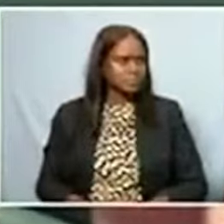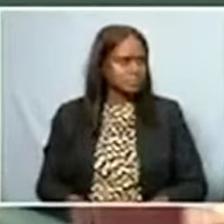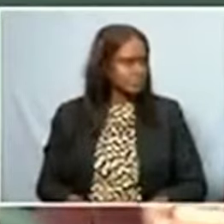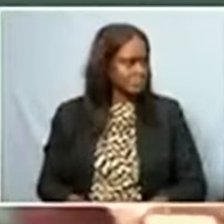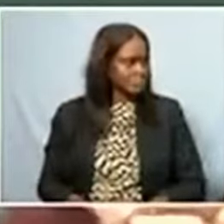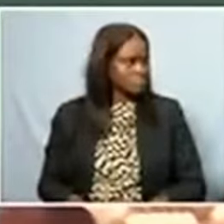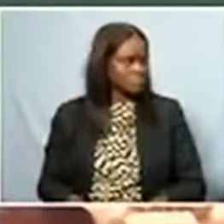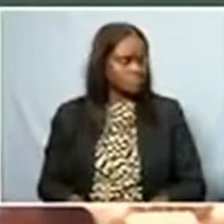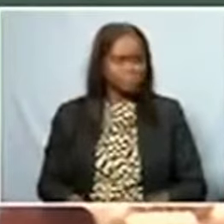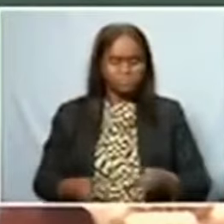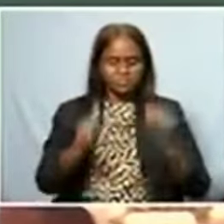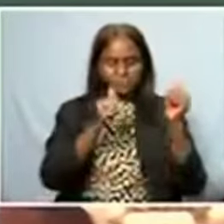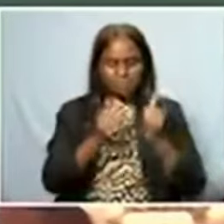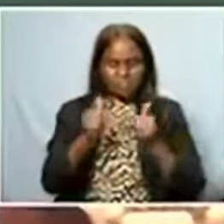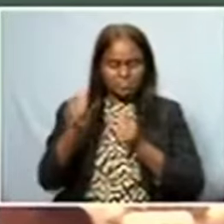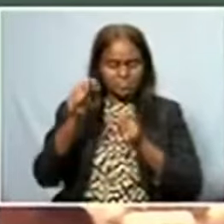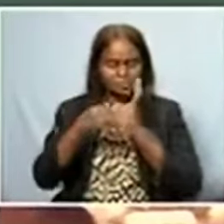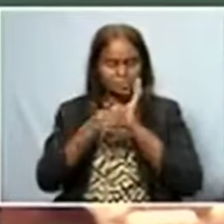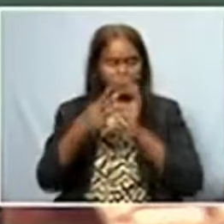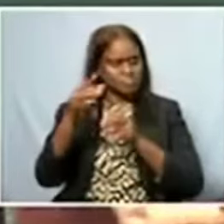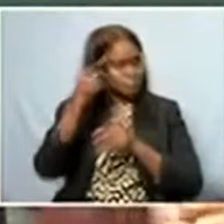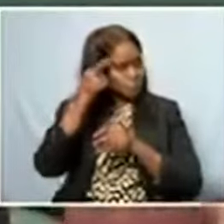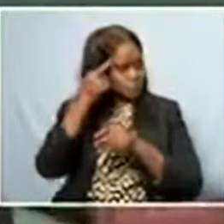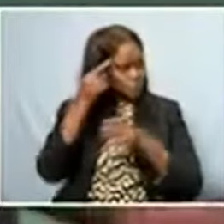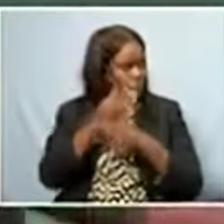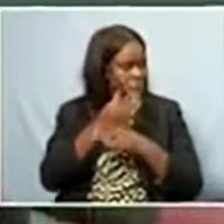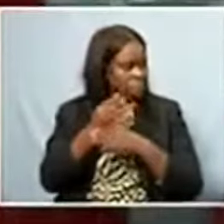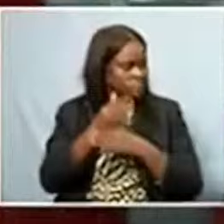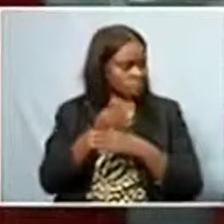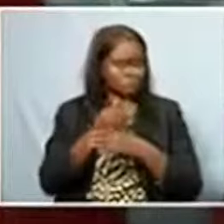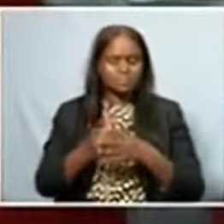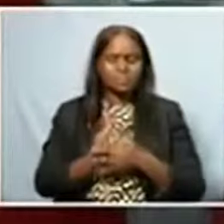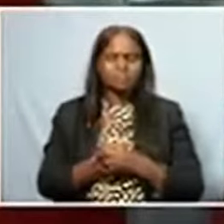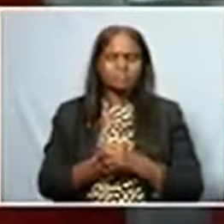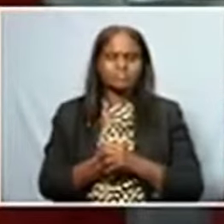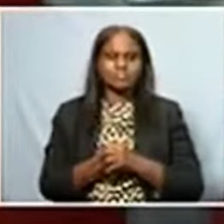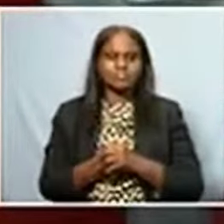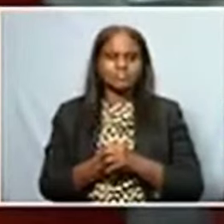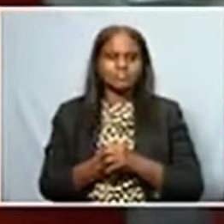The Acting Leader of Government Business.